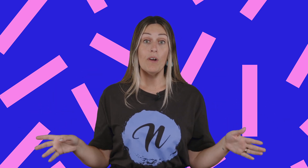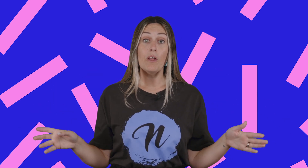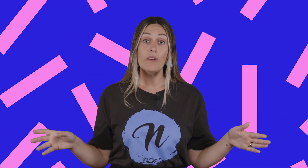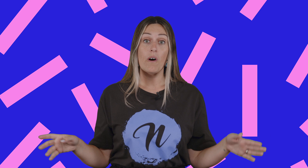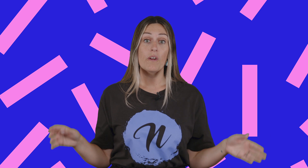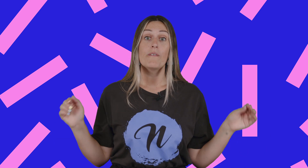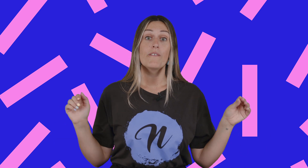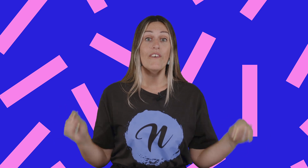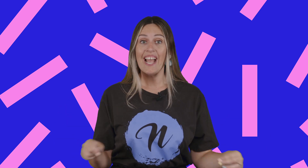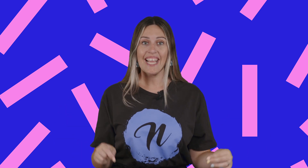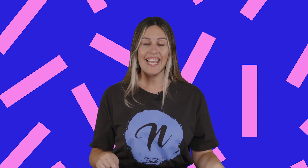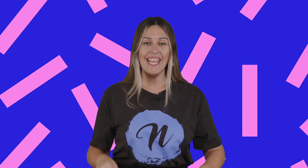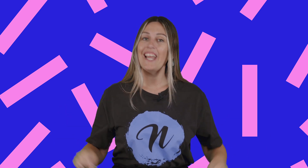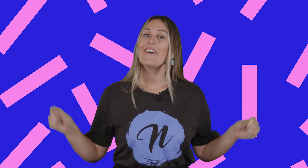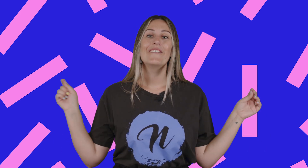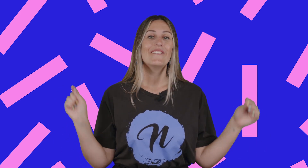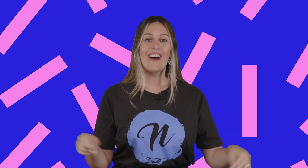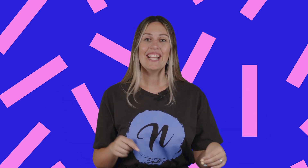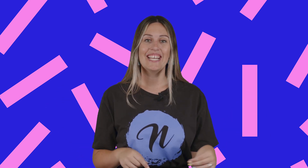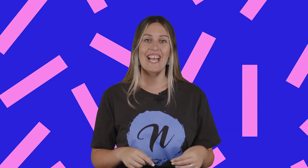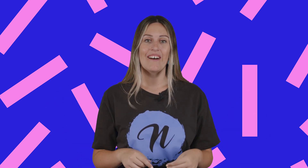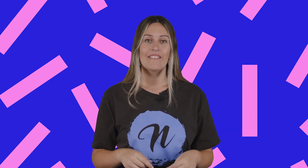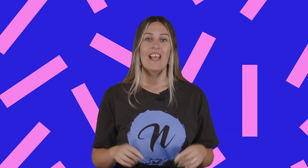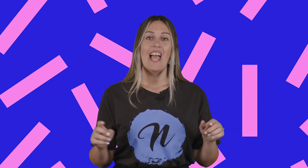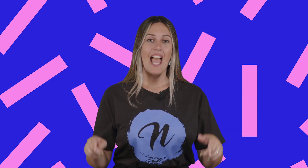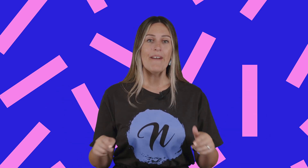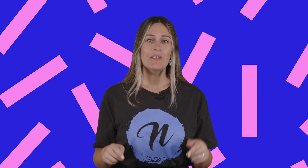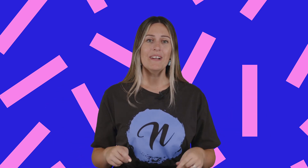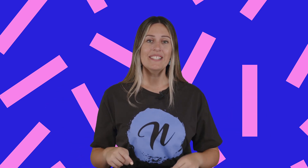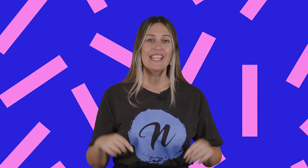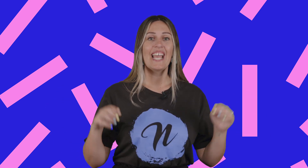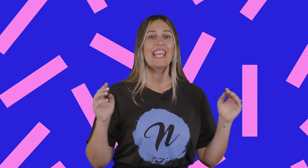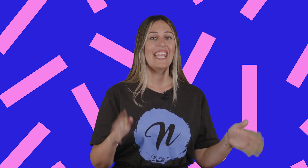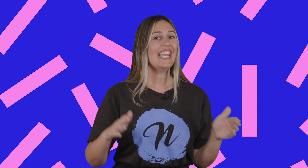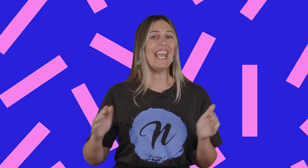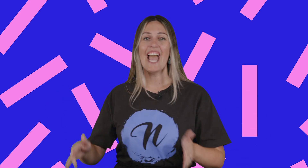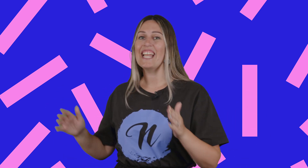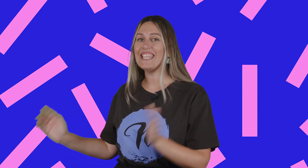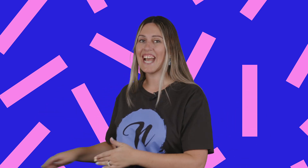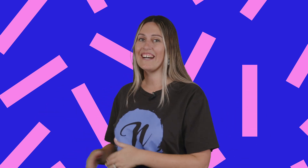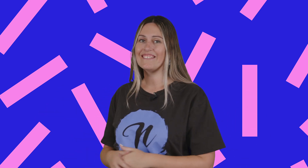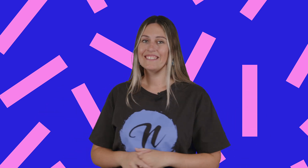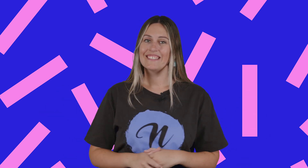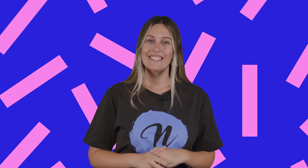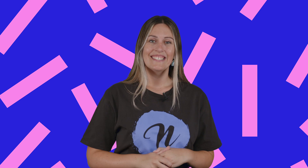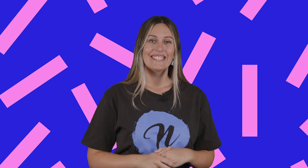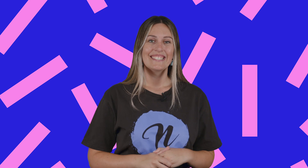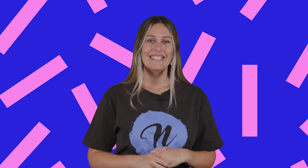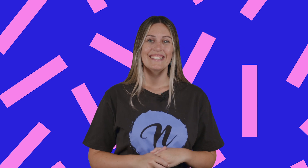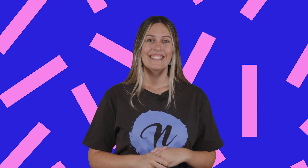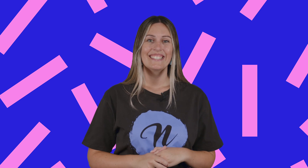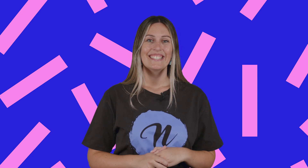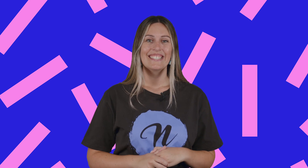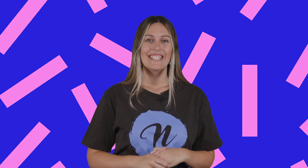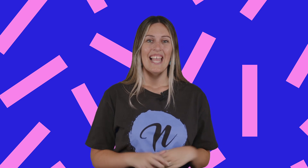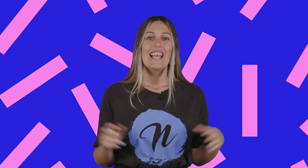need to follow God right here, right now. Everyone say here and now.